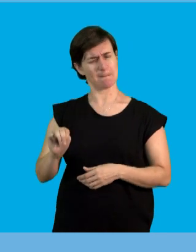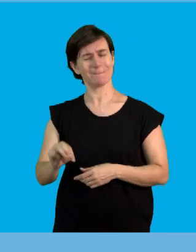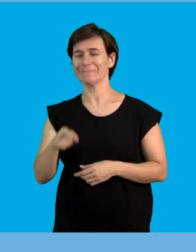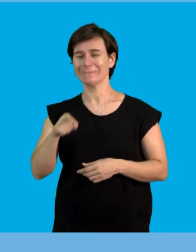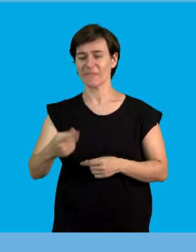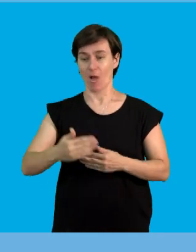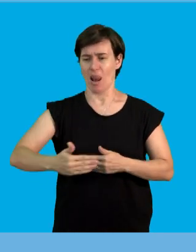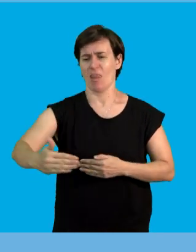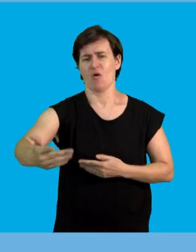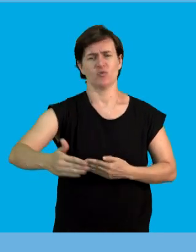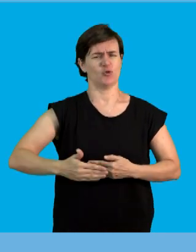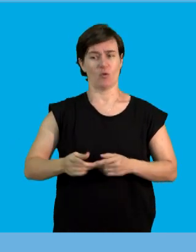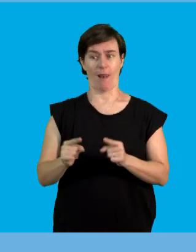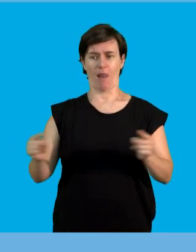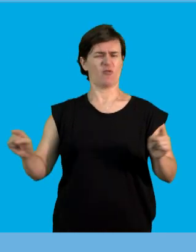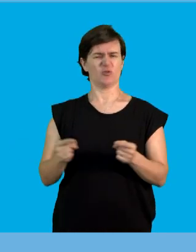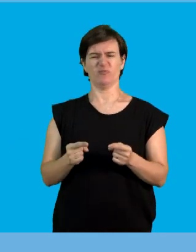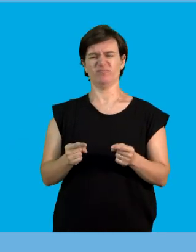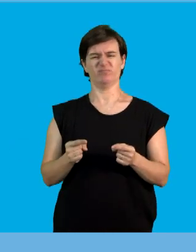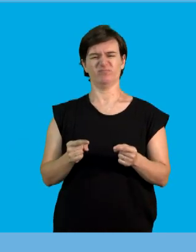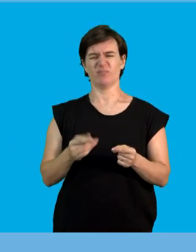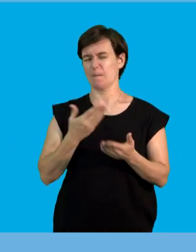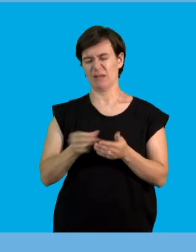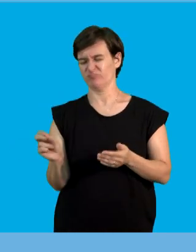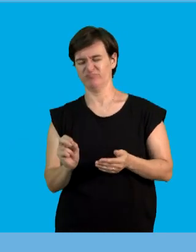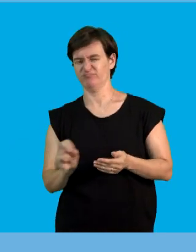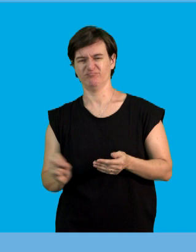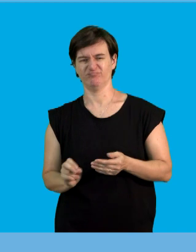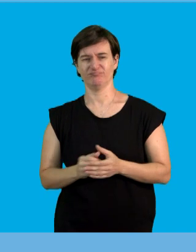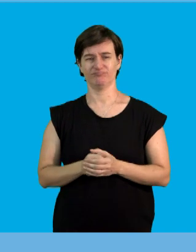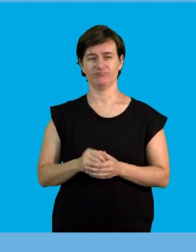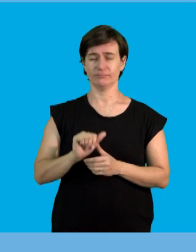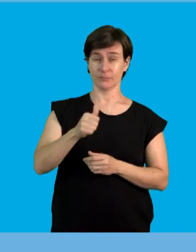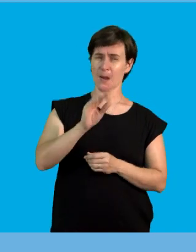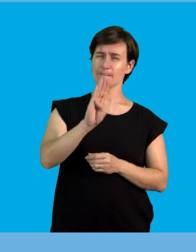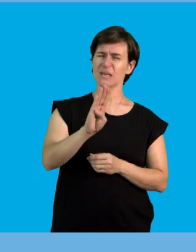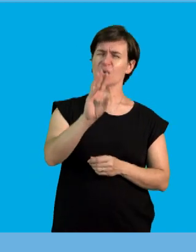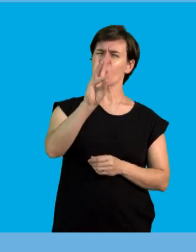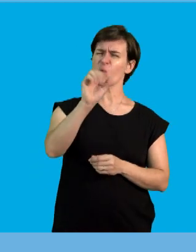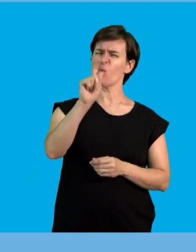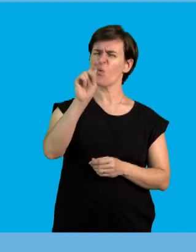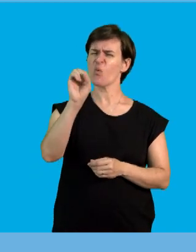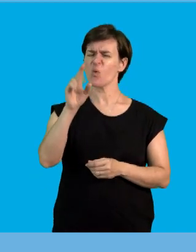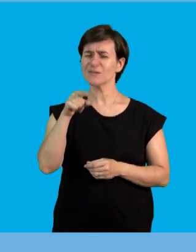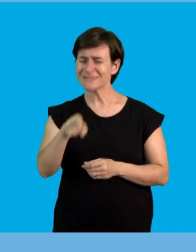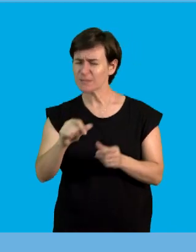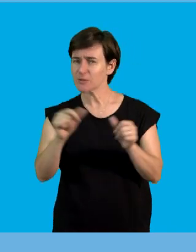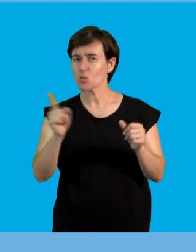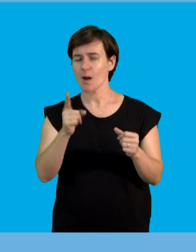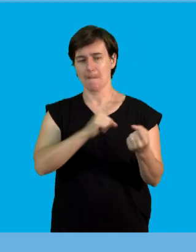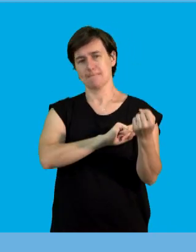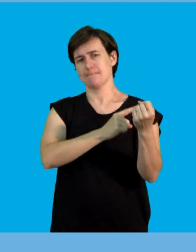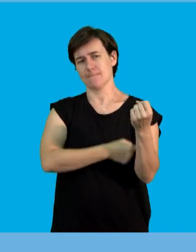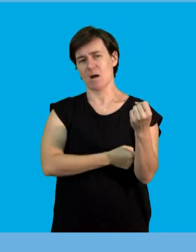measures of lengths, not current. And then watts is the measure of power.